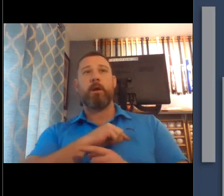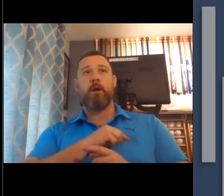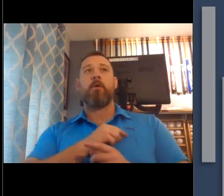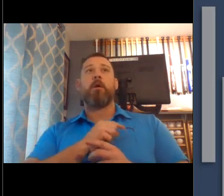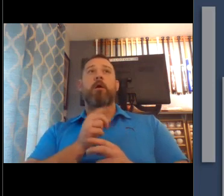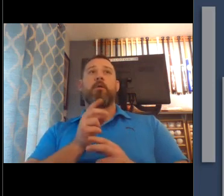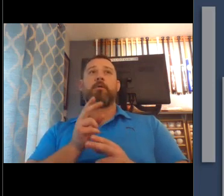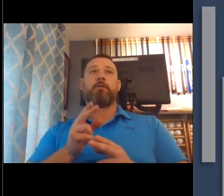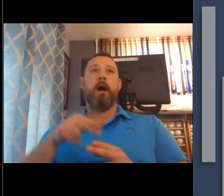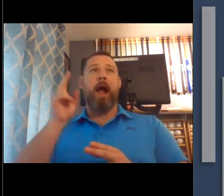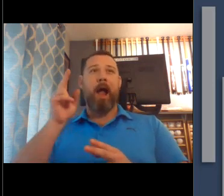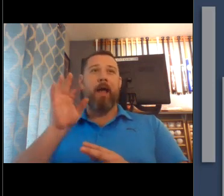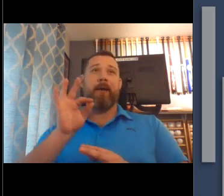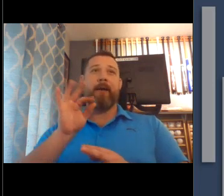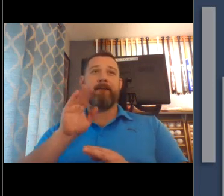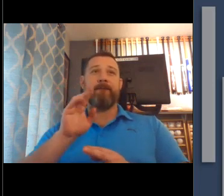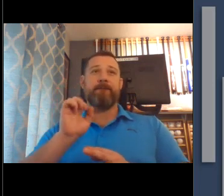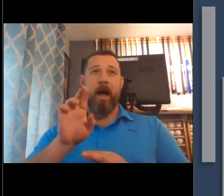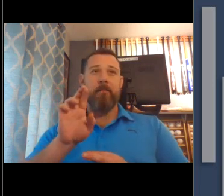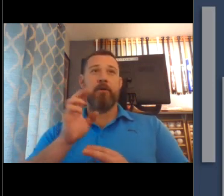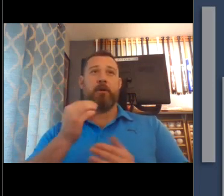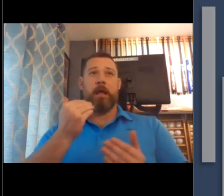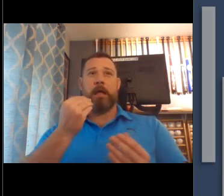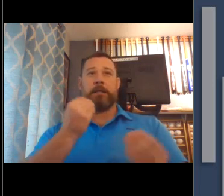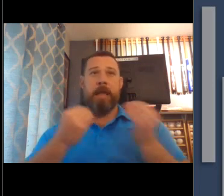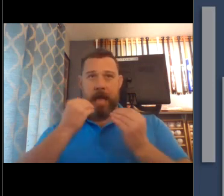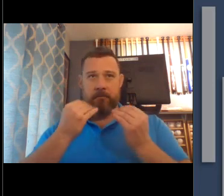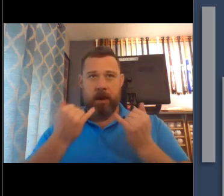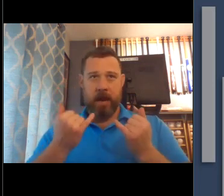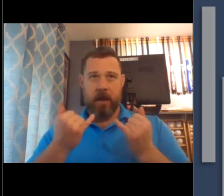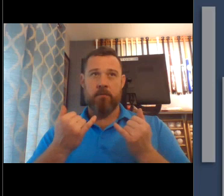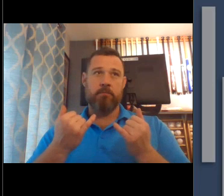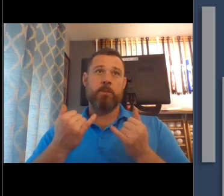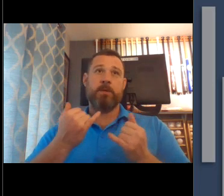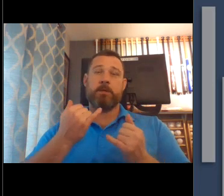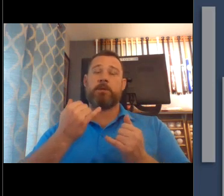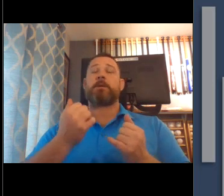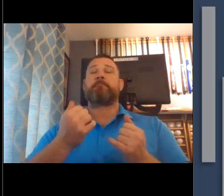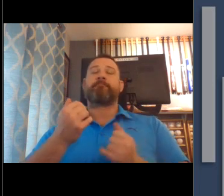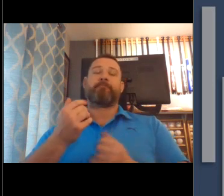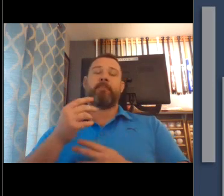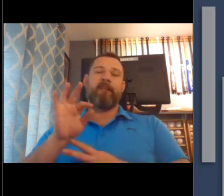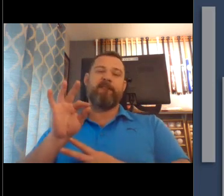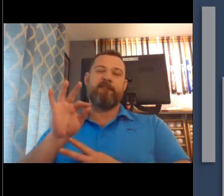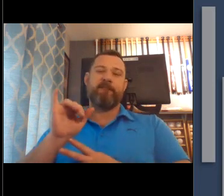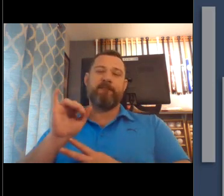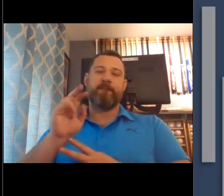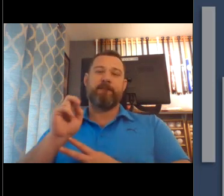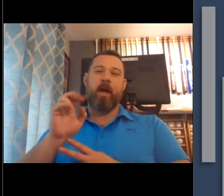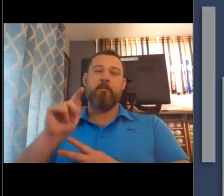fiber diet. The supply chain issues, let alone the trenching,